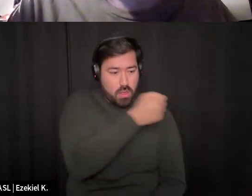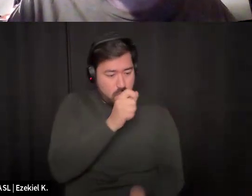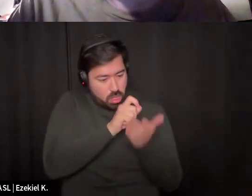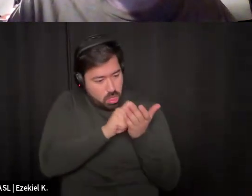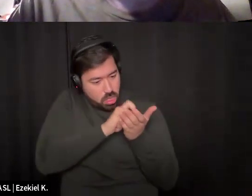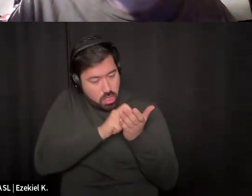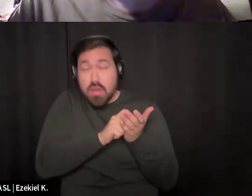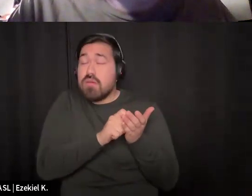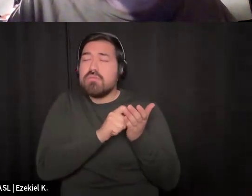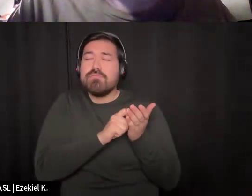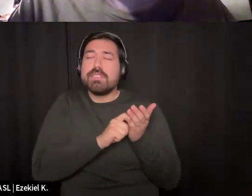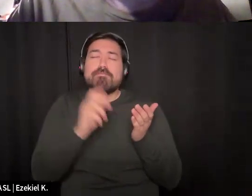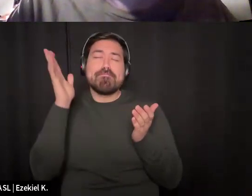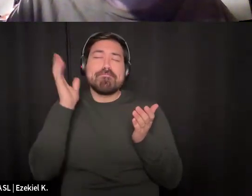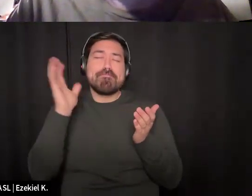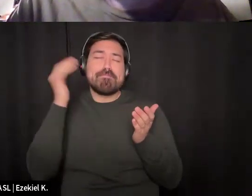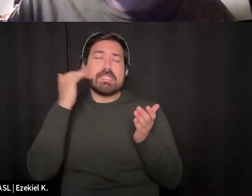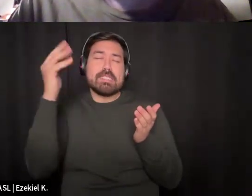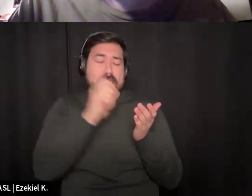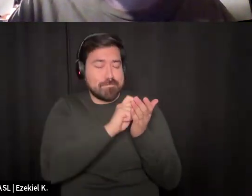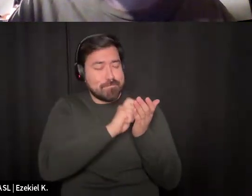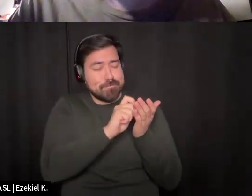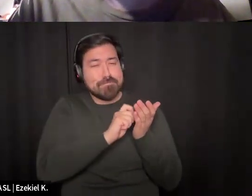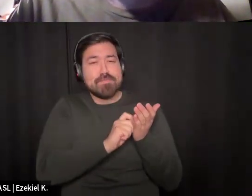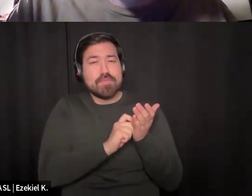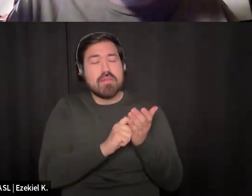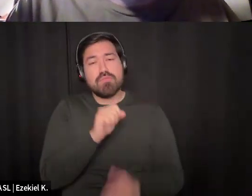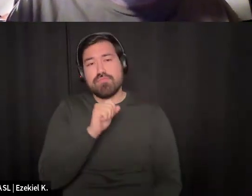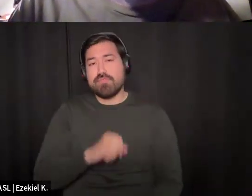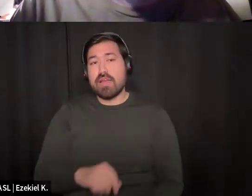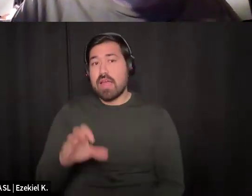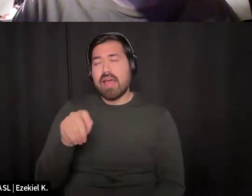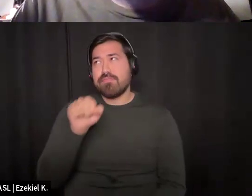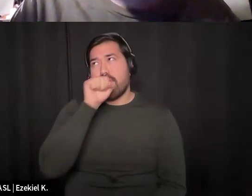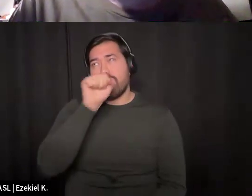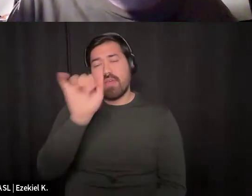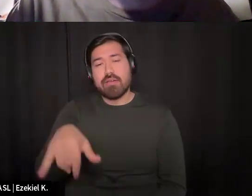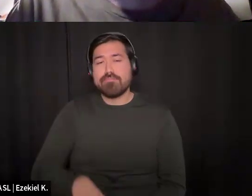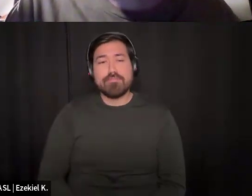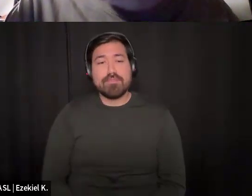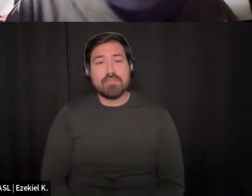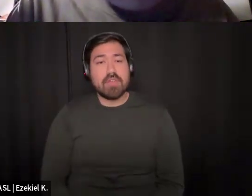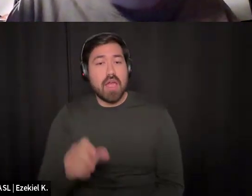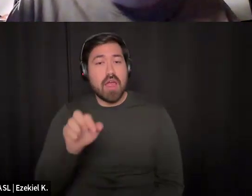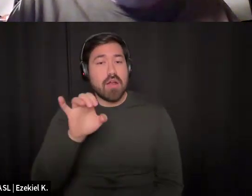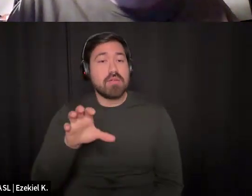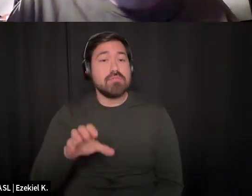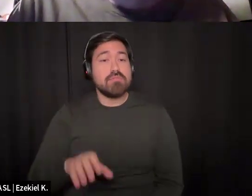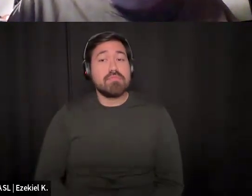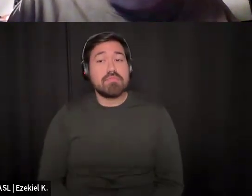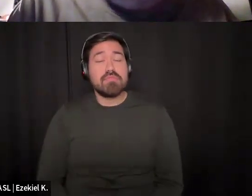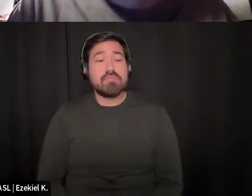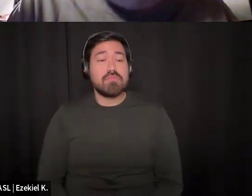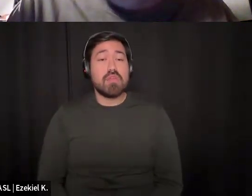bird. So yeah. I love that. I love that. I was going to throw out there, there's